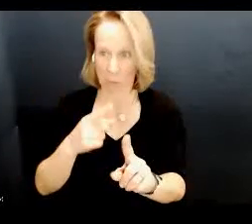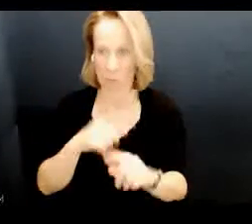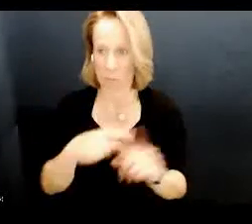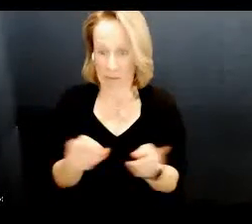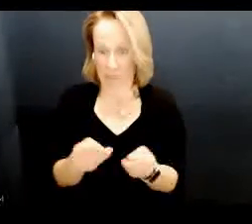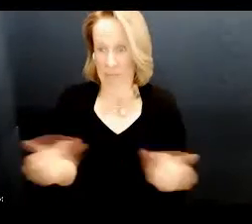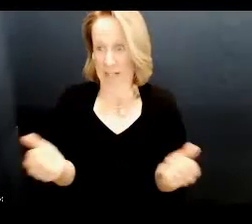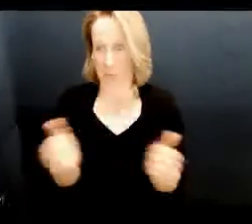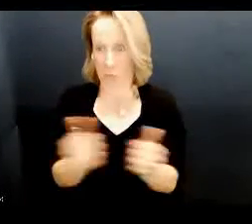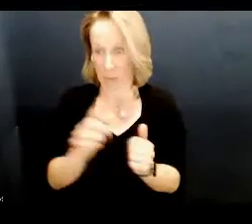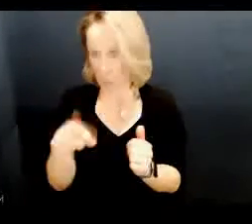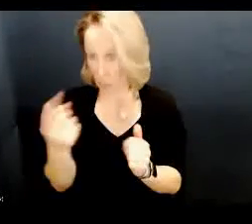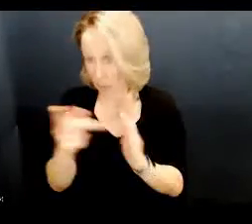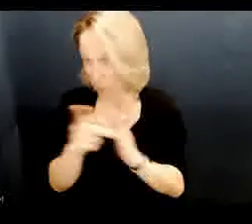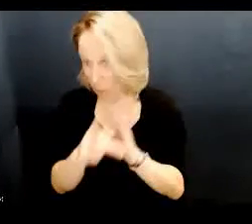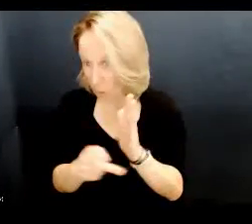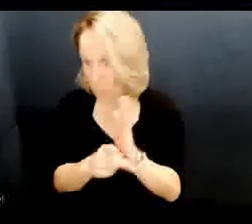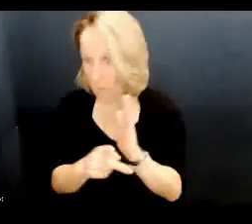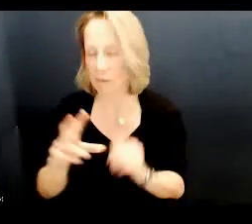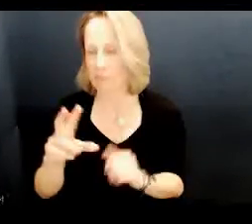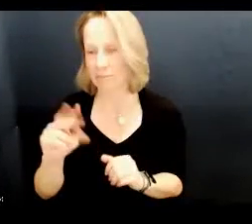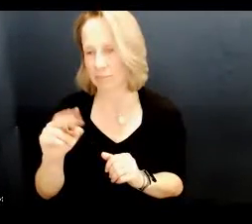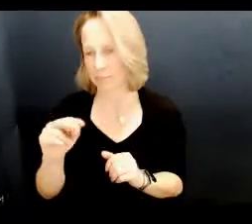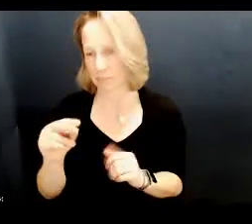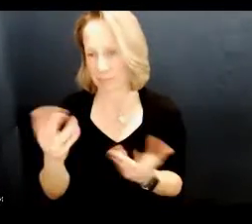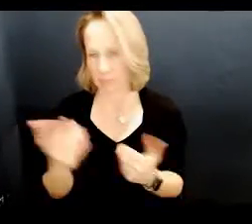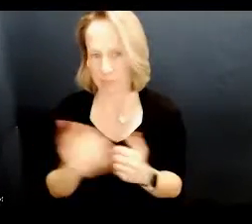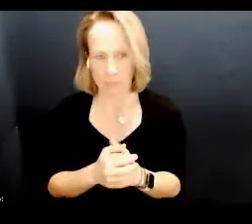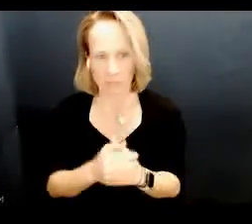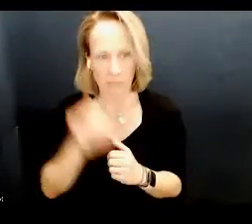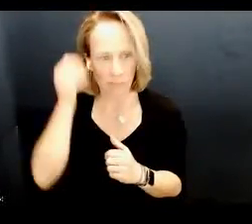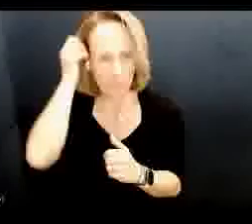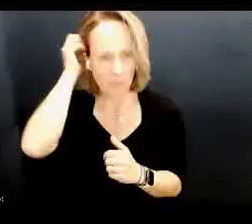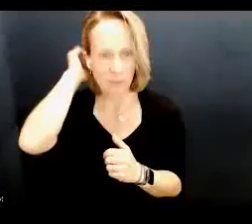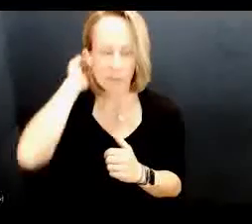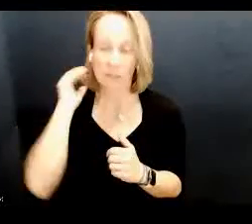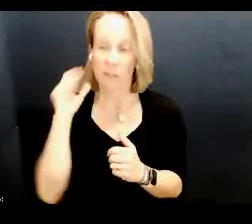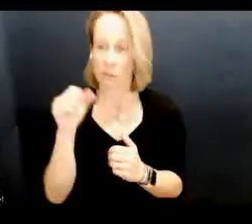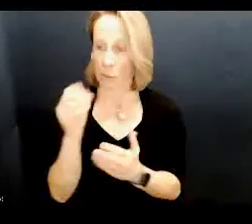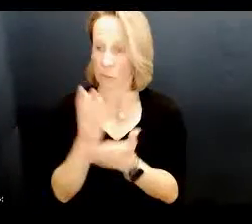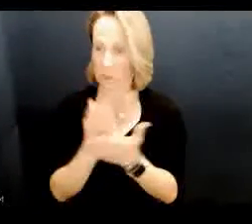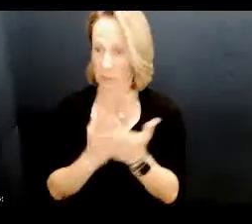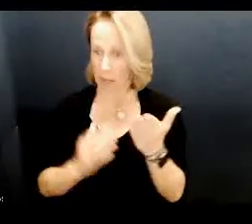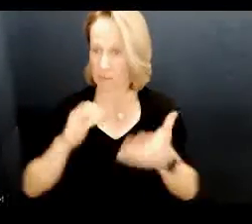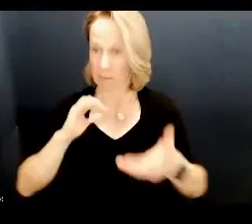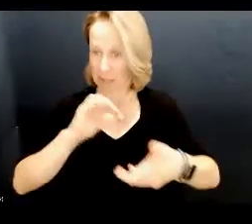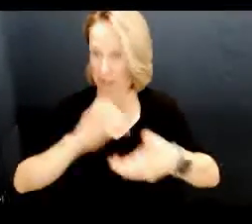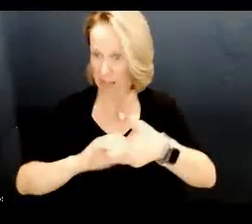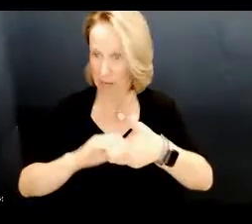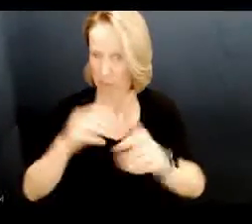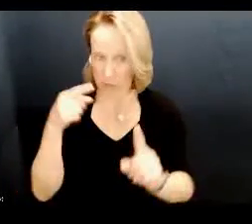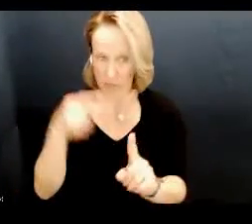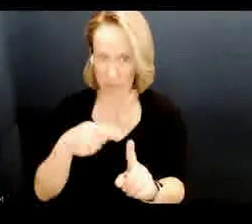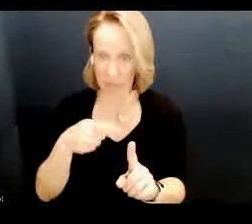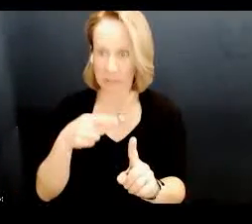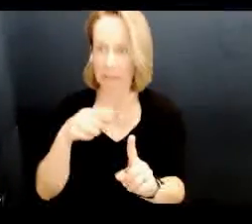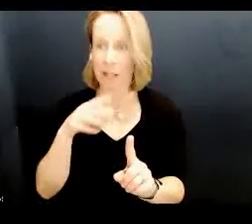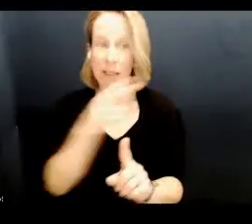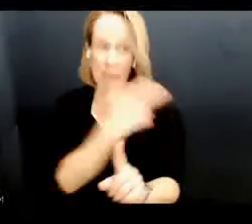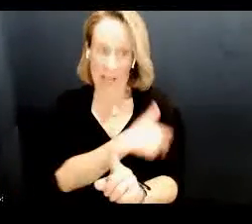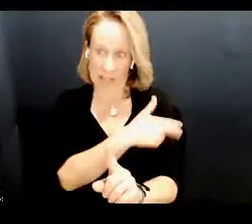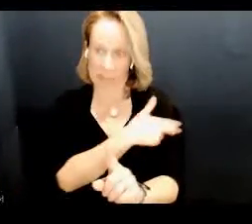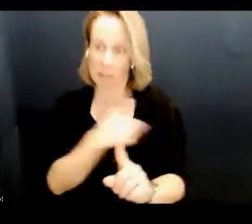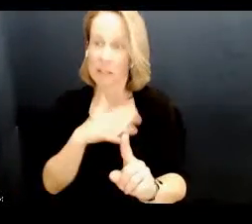protocol. But some of those collaboration points that you identified, the hospital and law enforcement are collaborating well, so